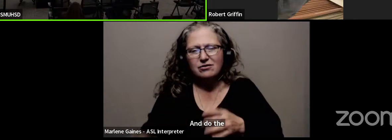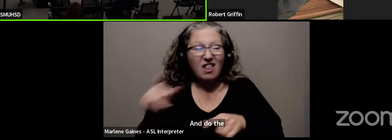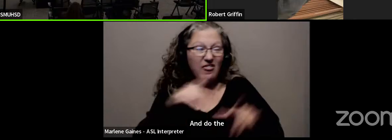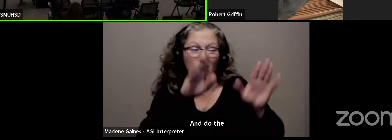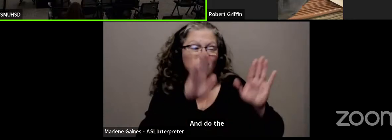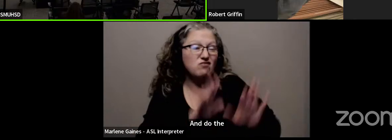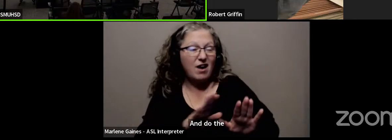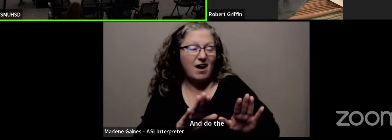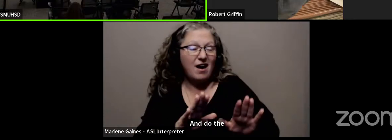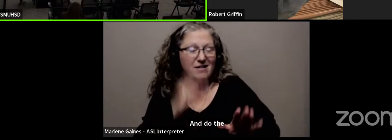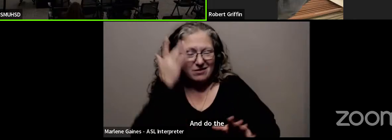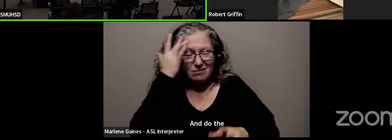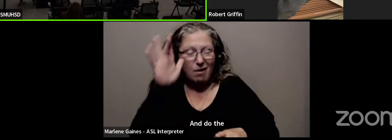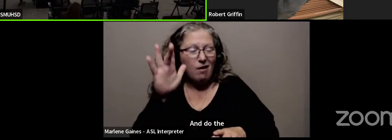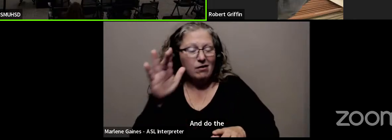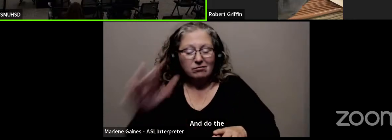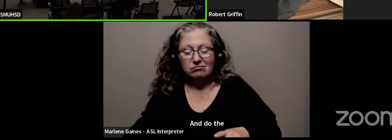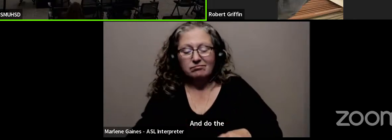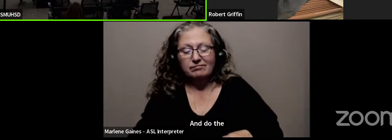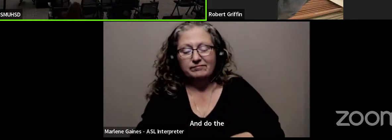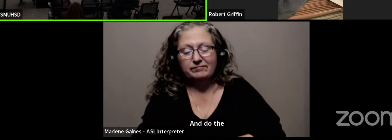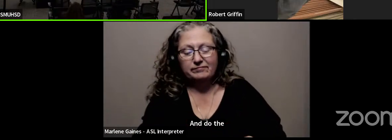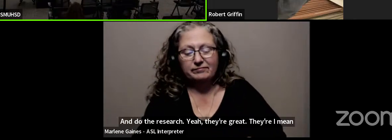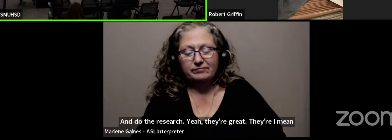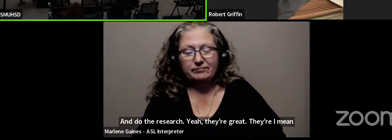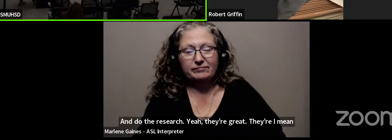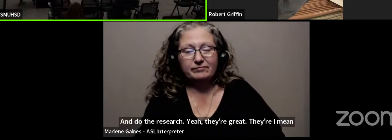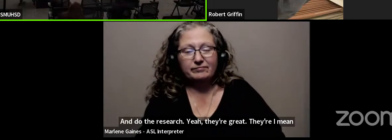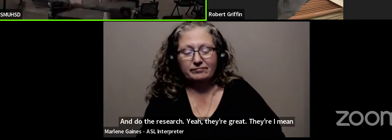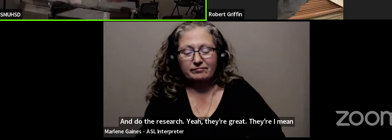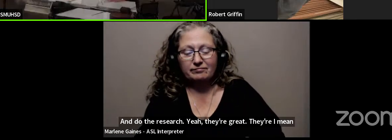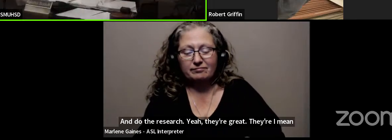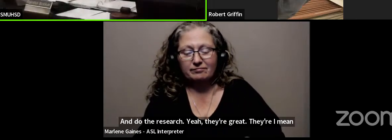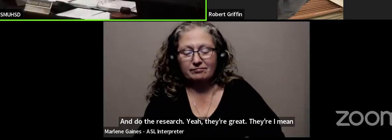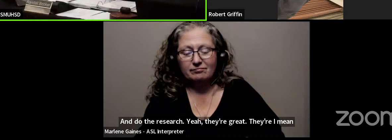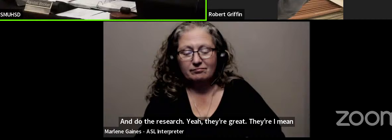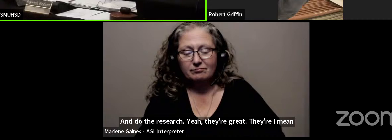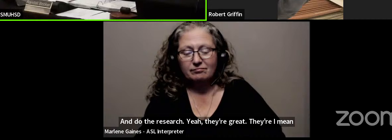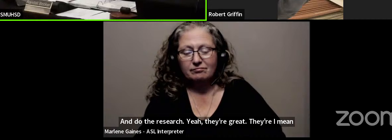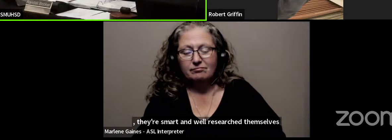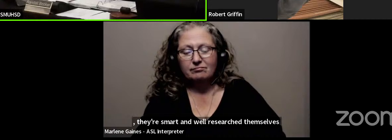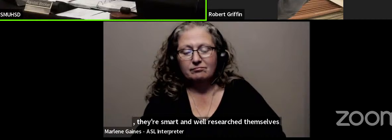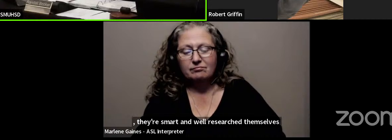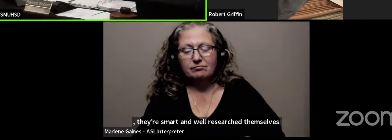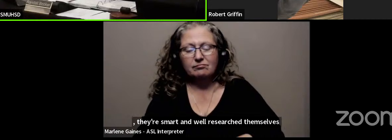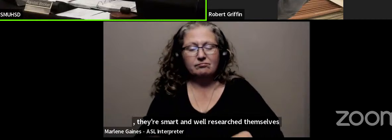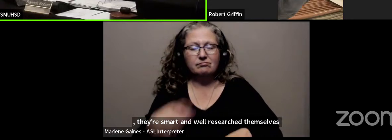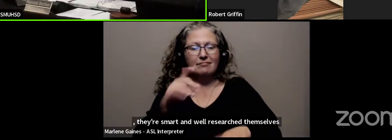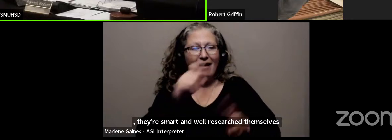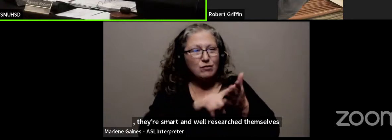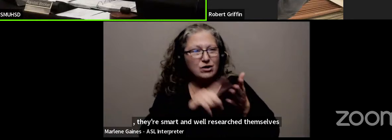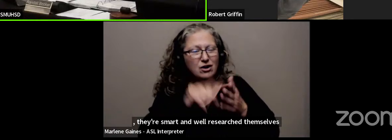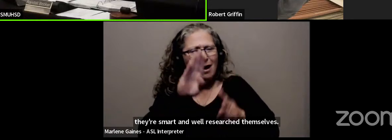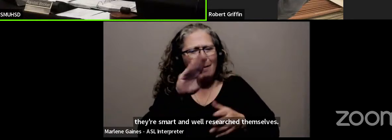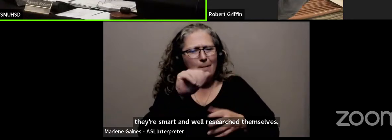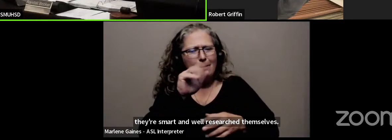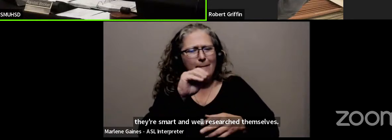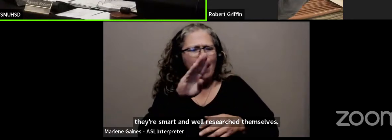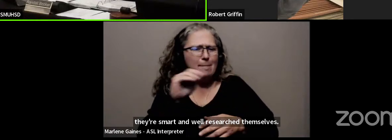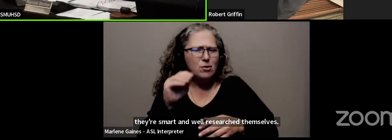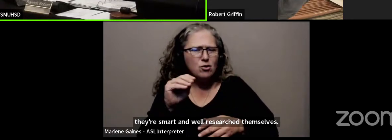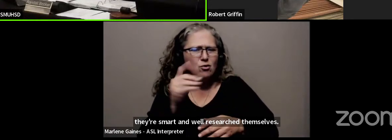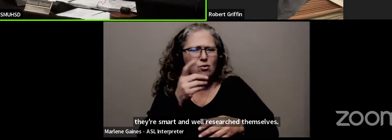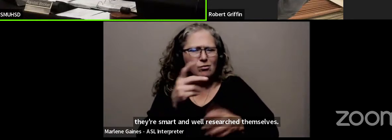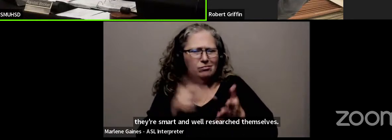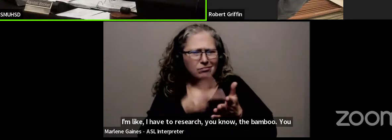great. They're smart and well-researched themselves. Yeah, I'm like, I have to research, the bamboo,